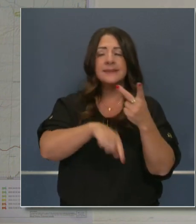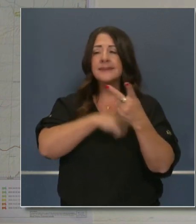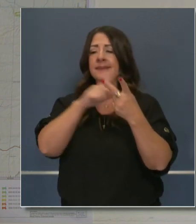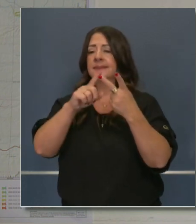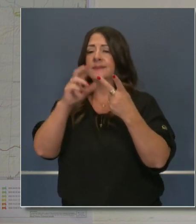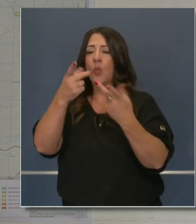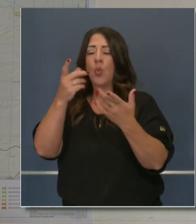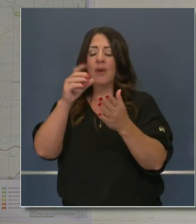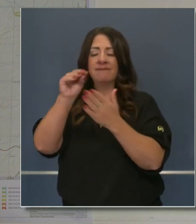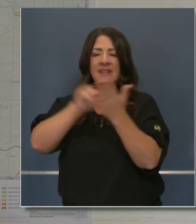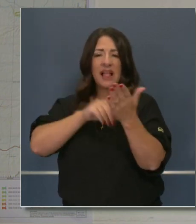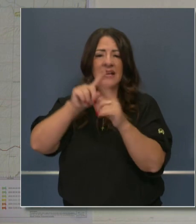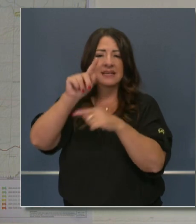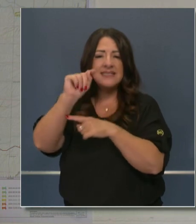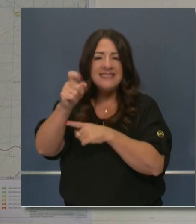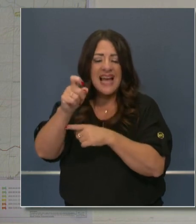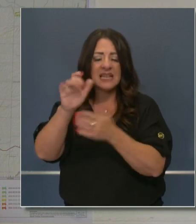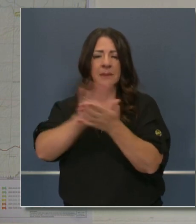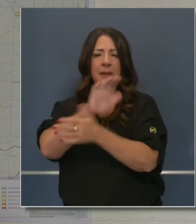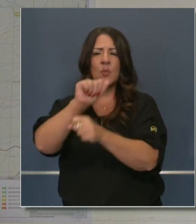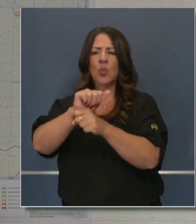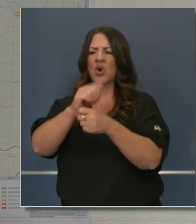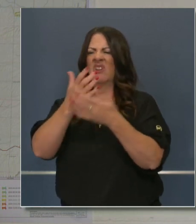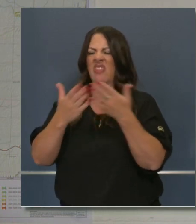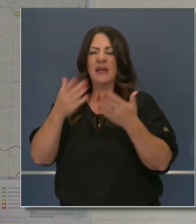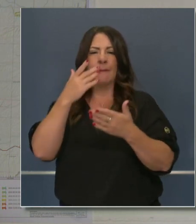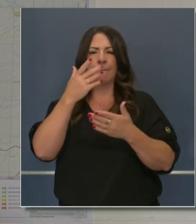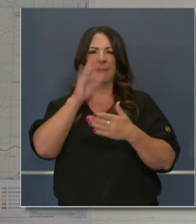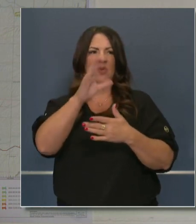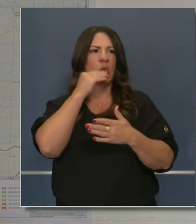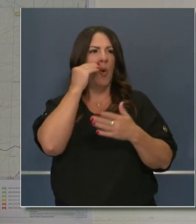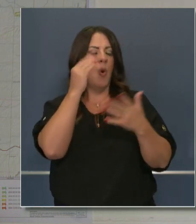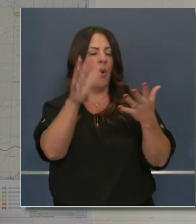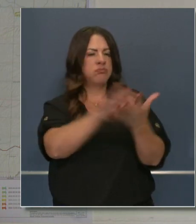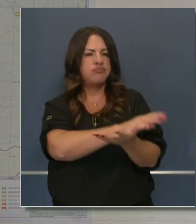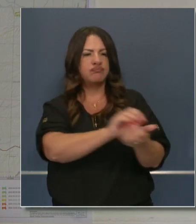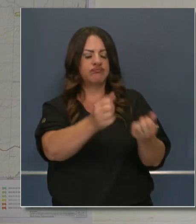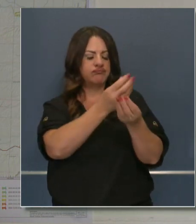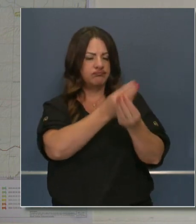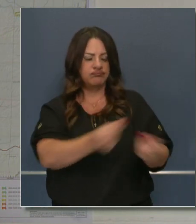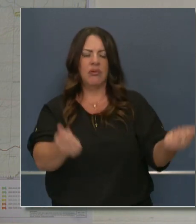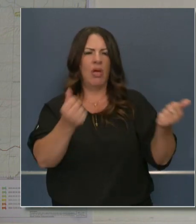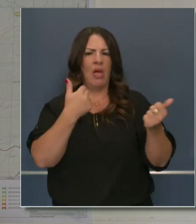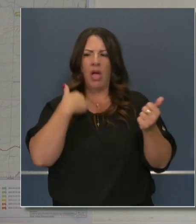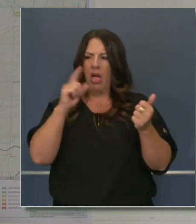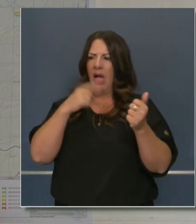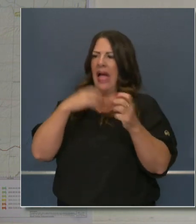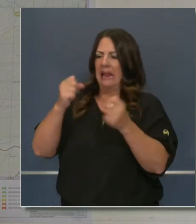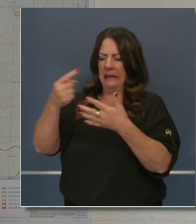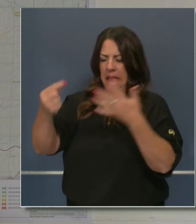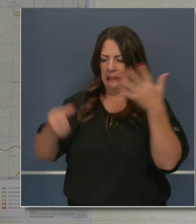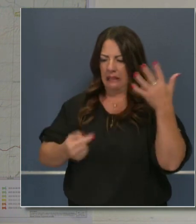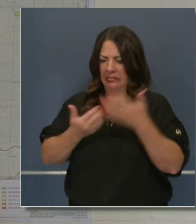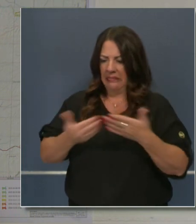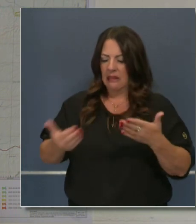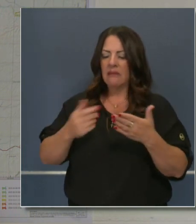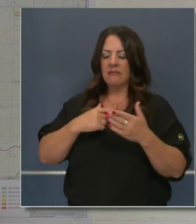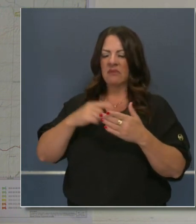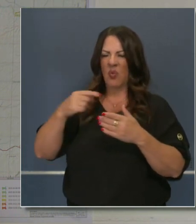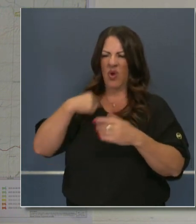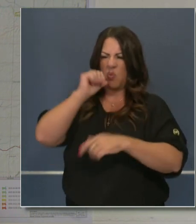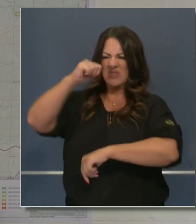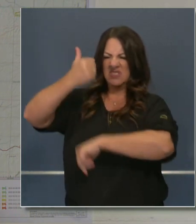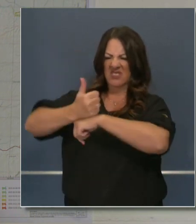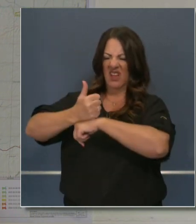licenses, tax forms, other kinds of things you may have lost in the fire, and help you build a recovery plan in the step-by-step moving